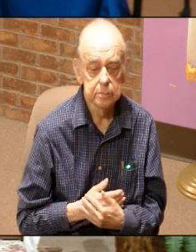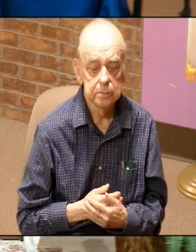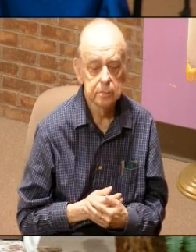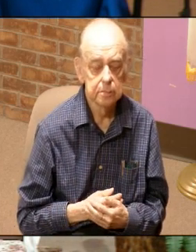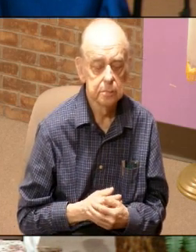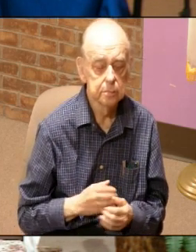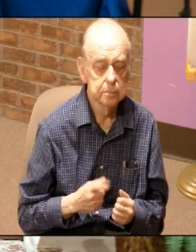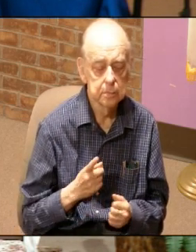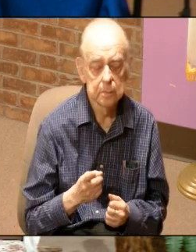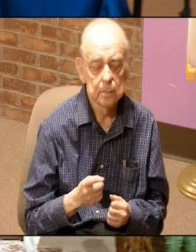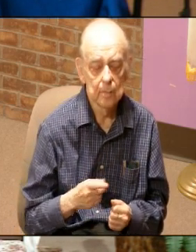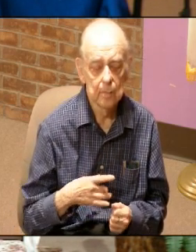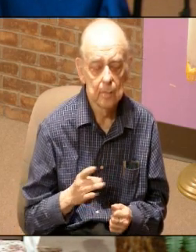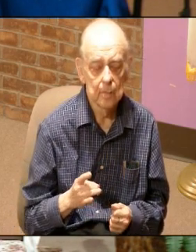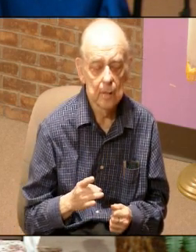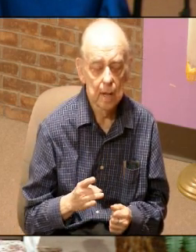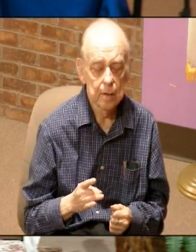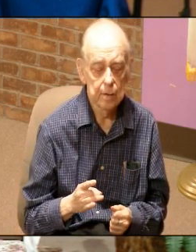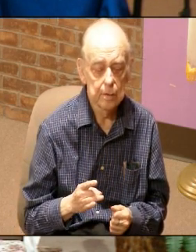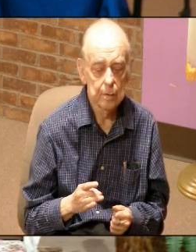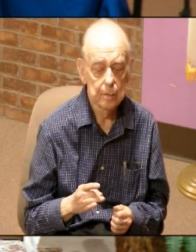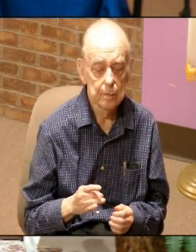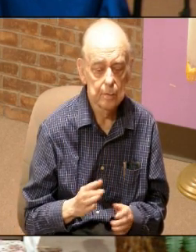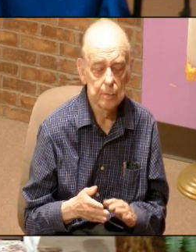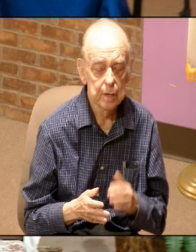And how would you like to be a mother